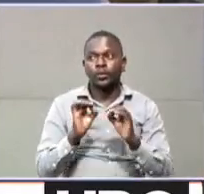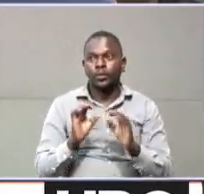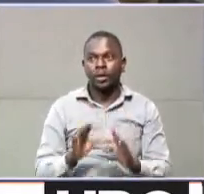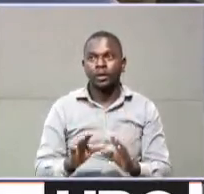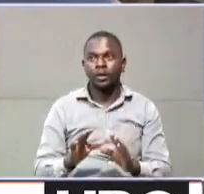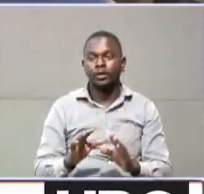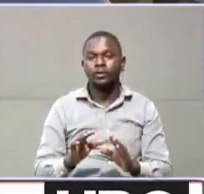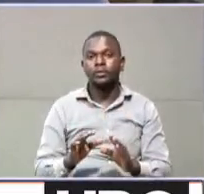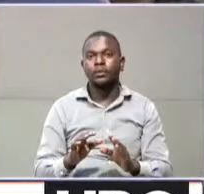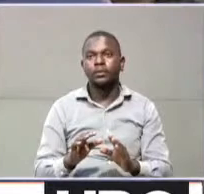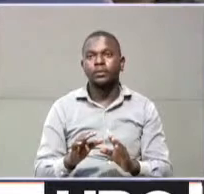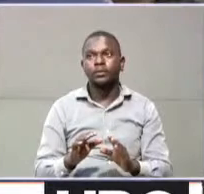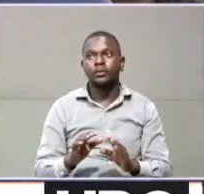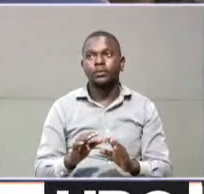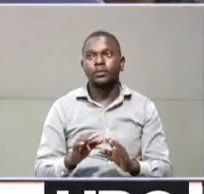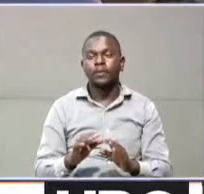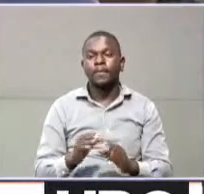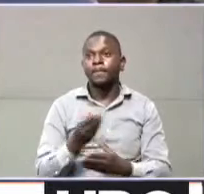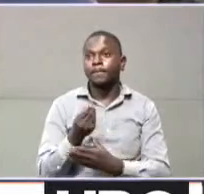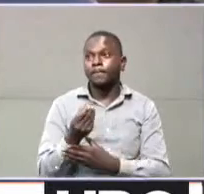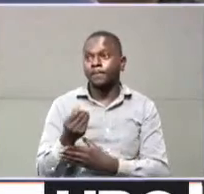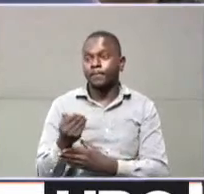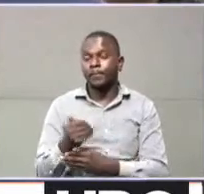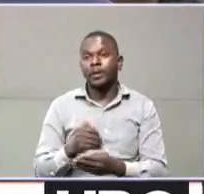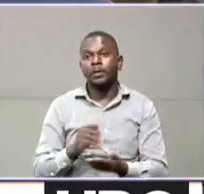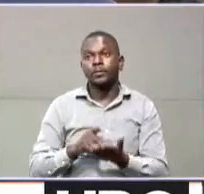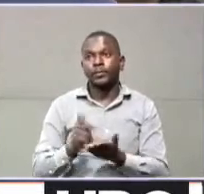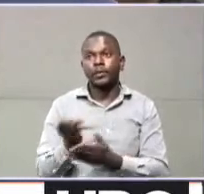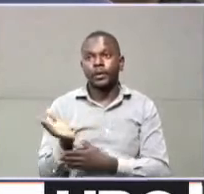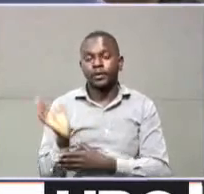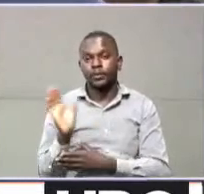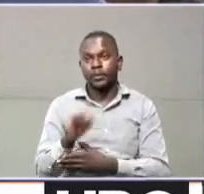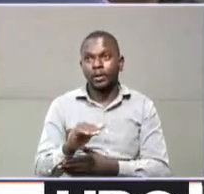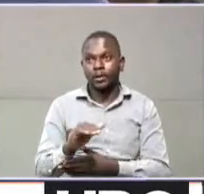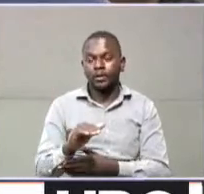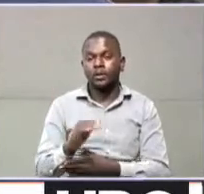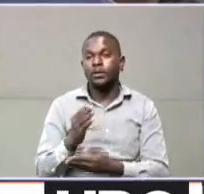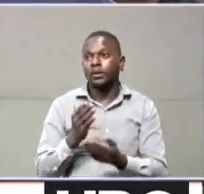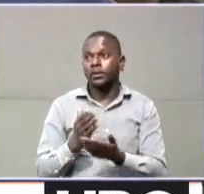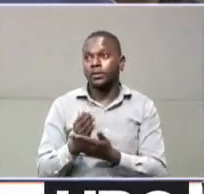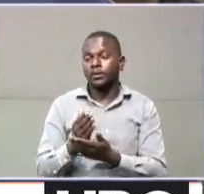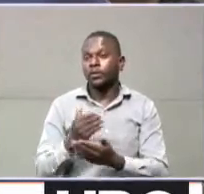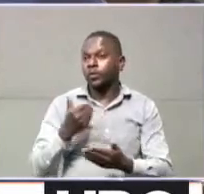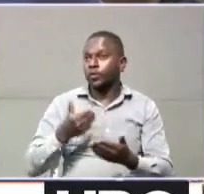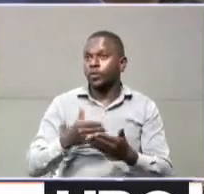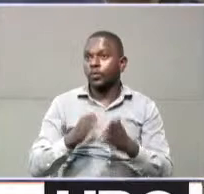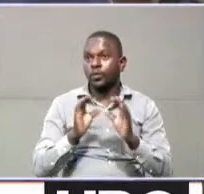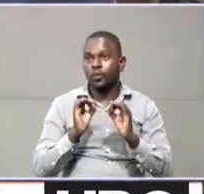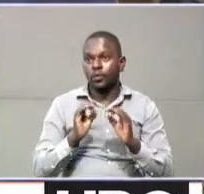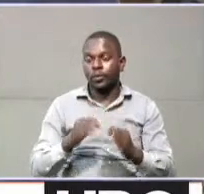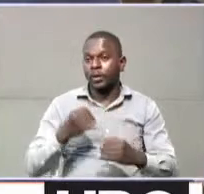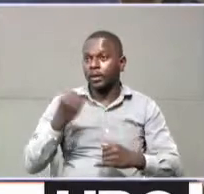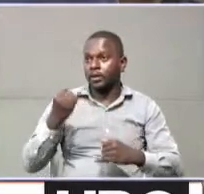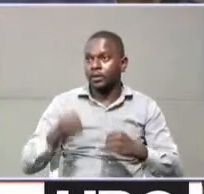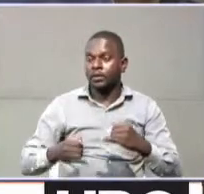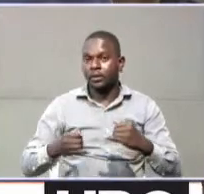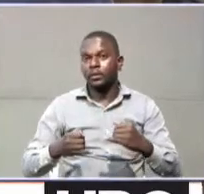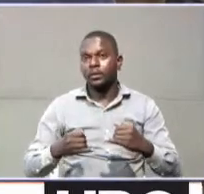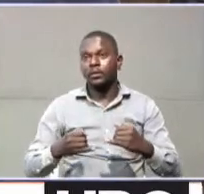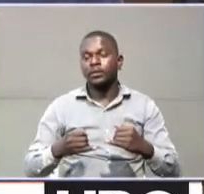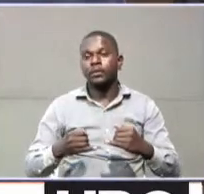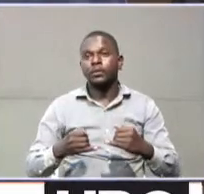so they are saying their money should be funded and of course that was not good then finally